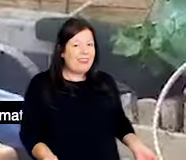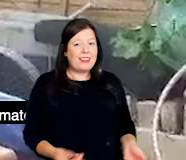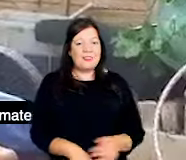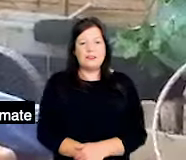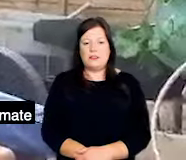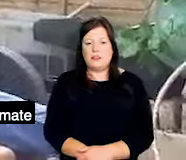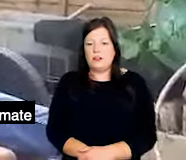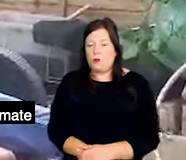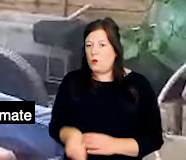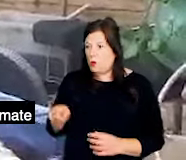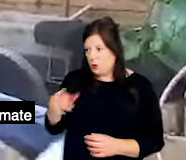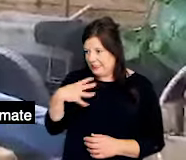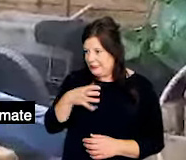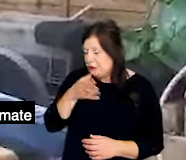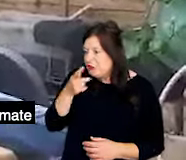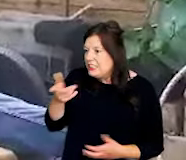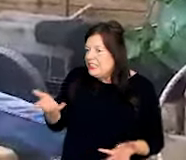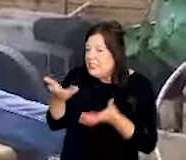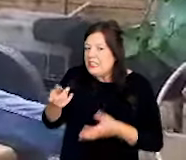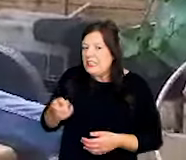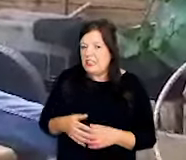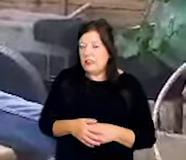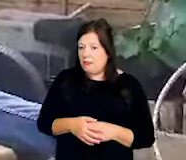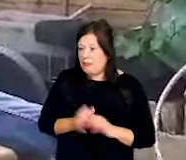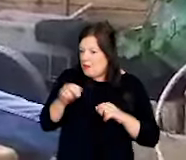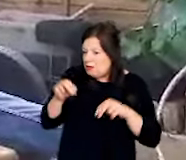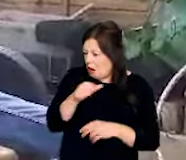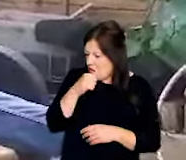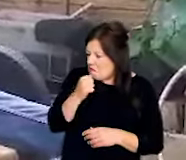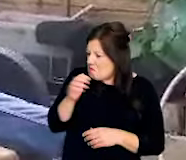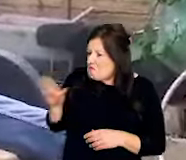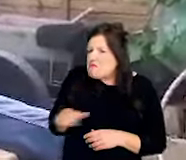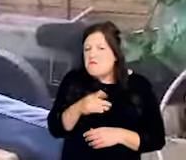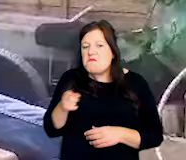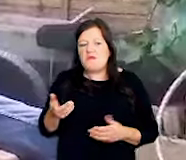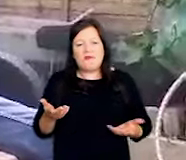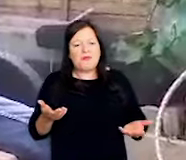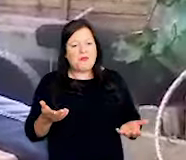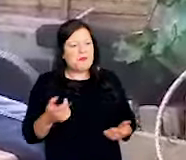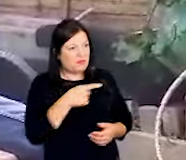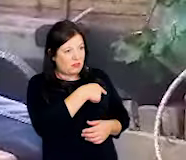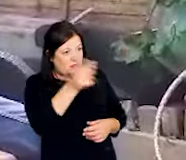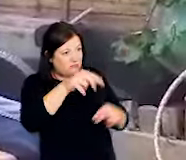Looks like you could do with a drink yourself, mate. Nice dog. Hey,